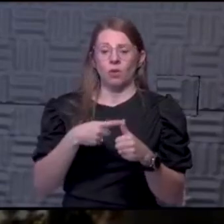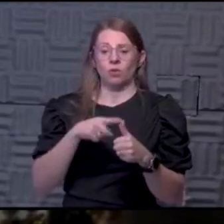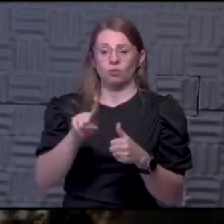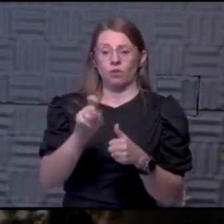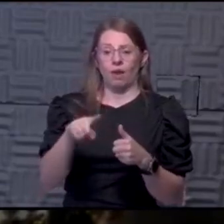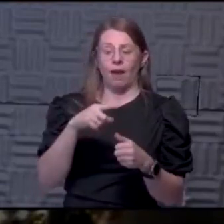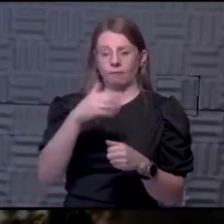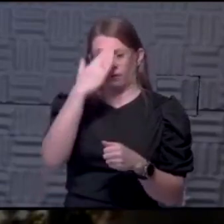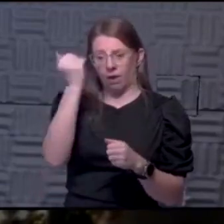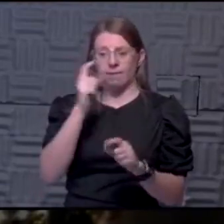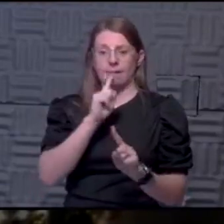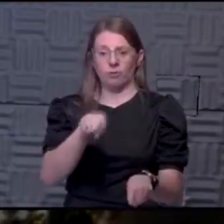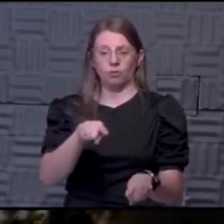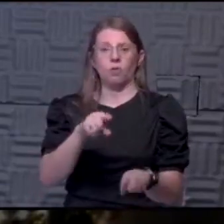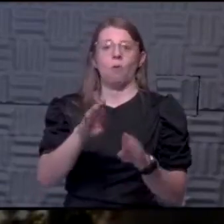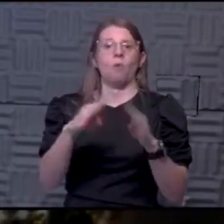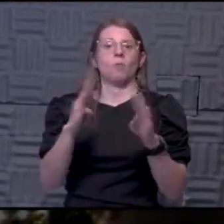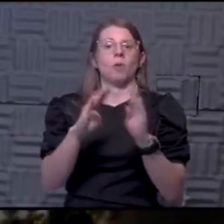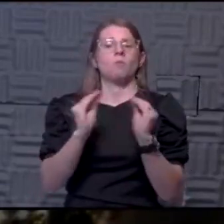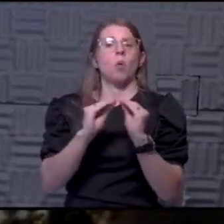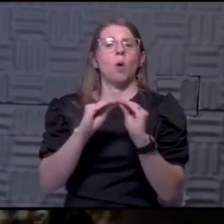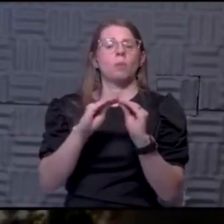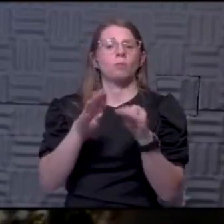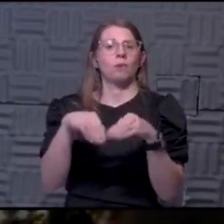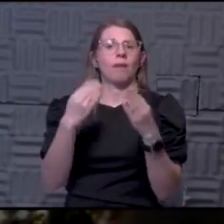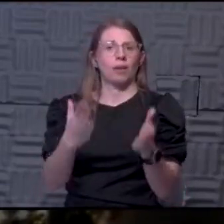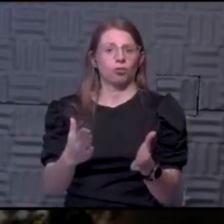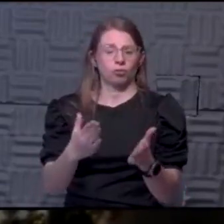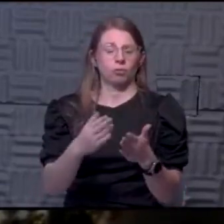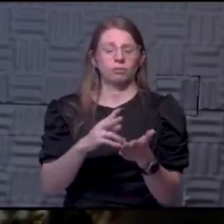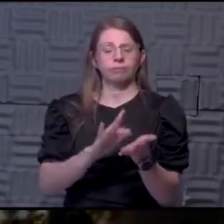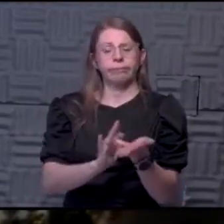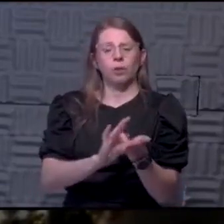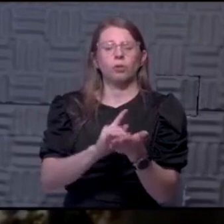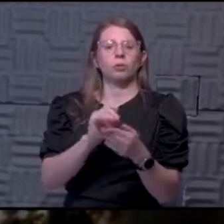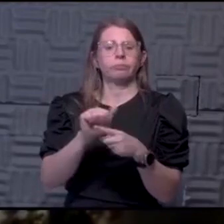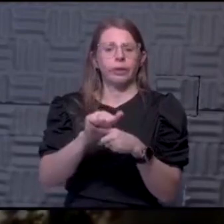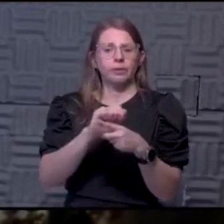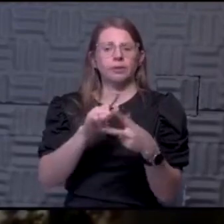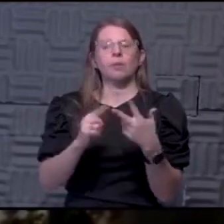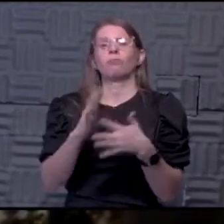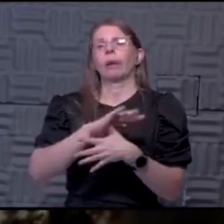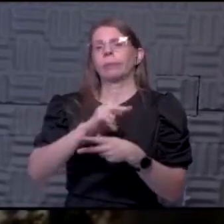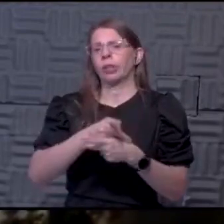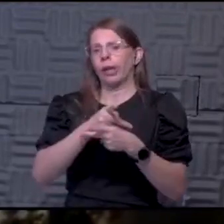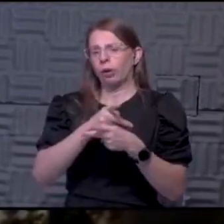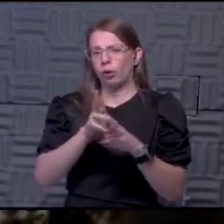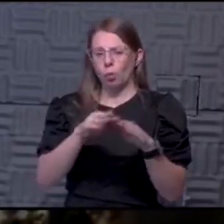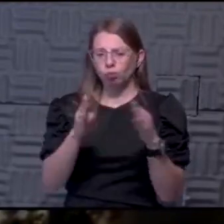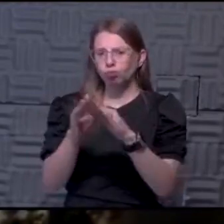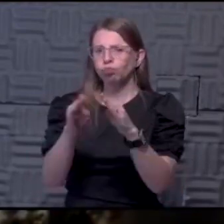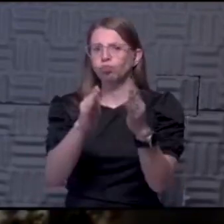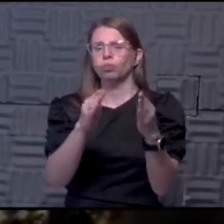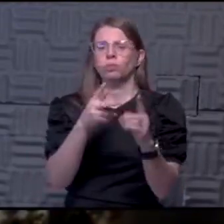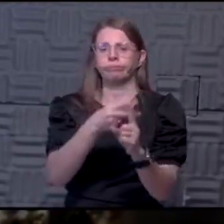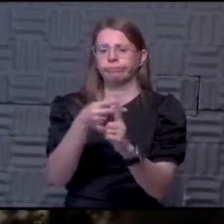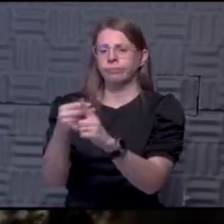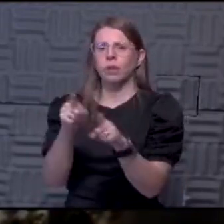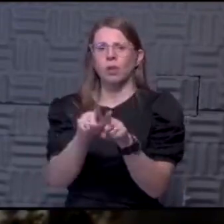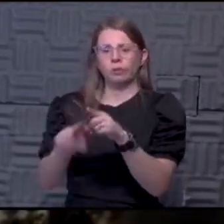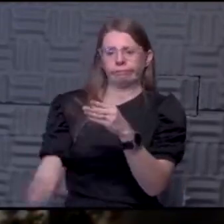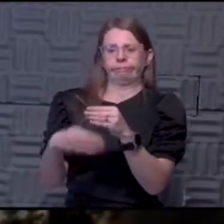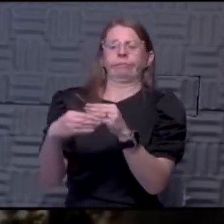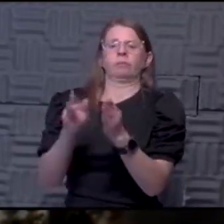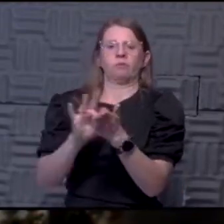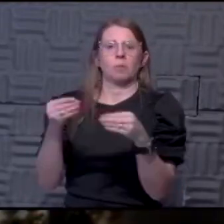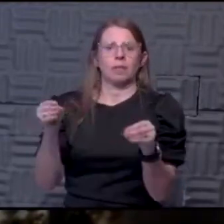it. Is yeah, we're going to open up more provider sites, including medical practices, primary care, and additional pharmacies, because we